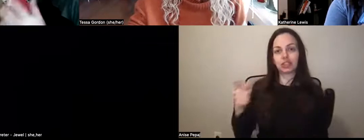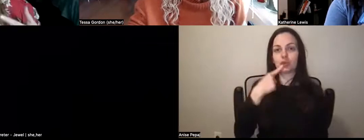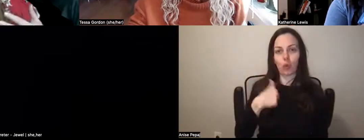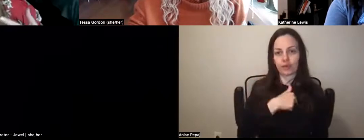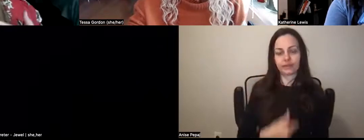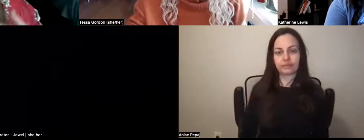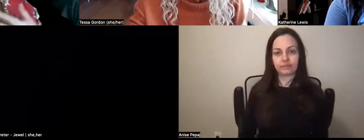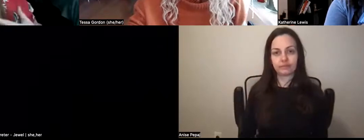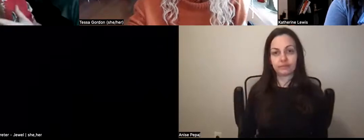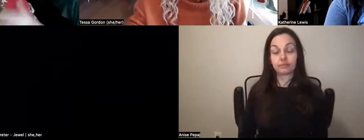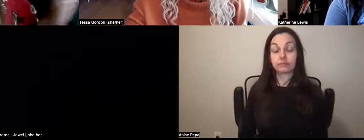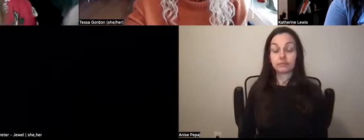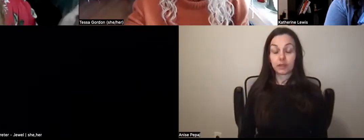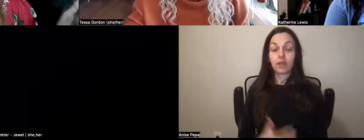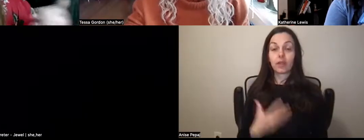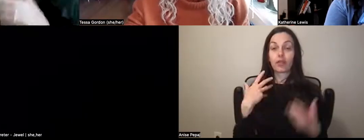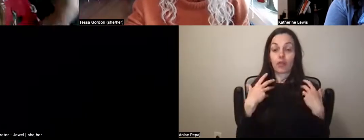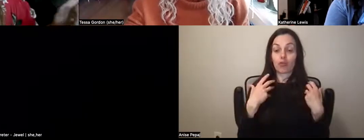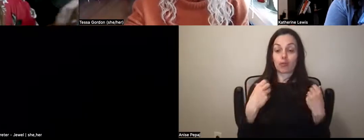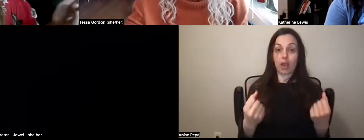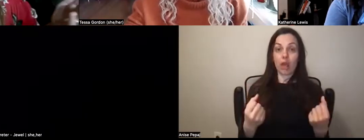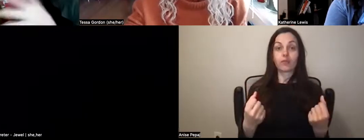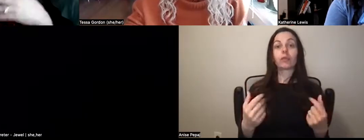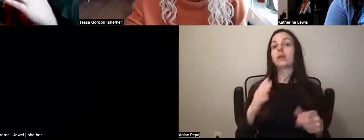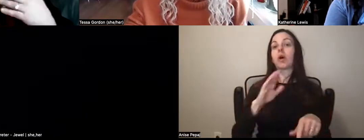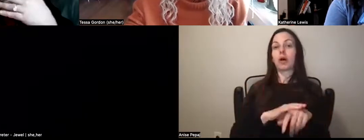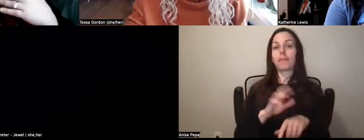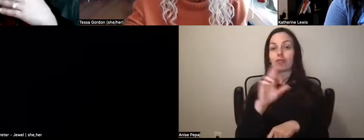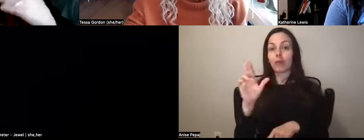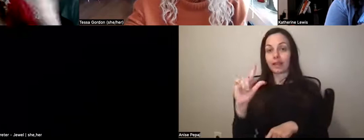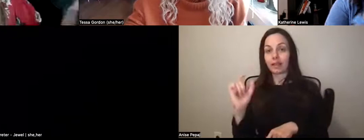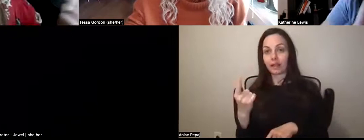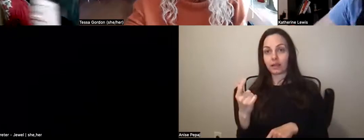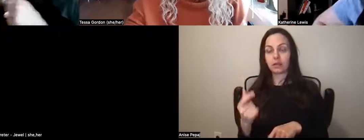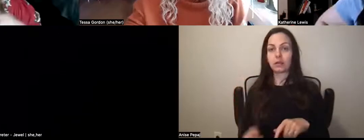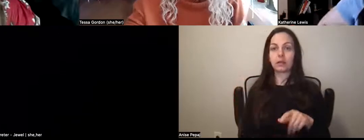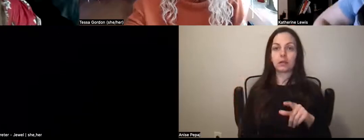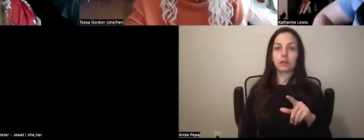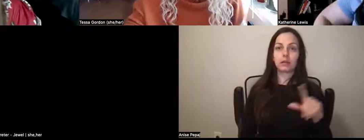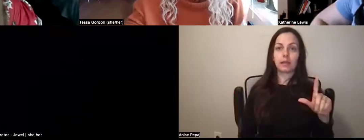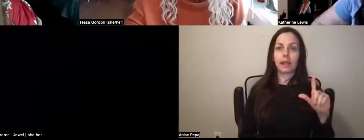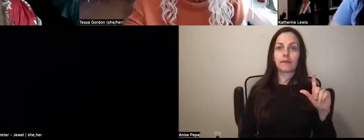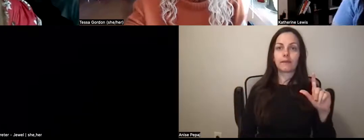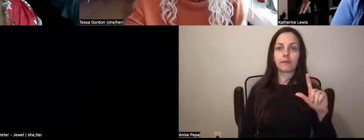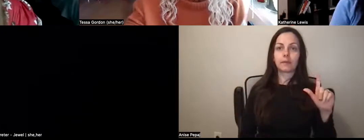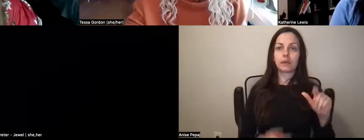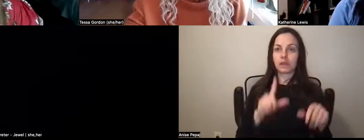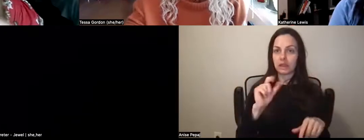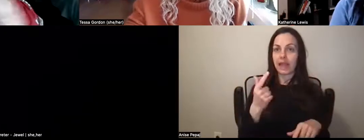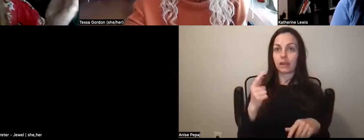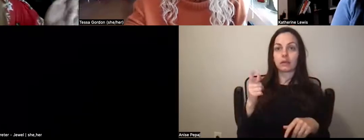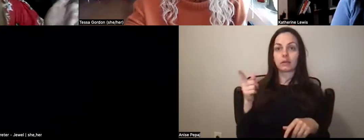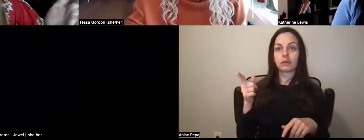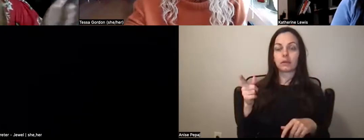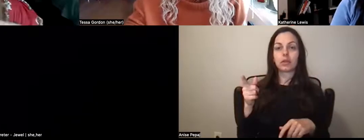The recovery on my right leg and my left leg, the left leg is who the jerk of a resident operated on,